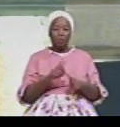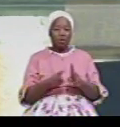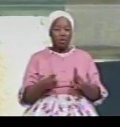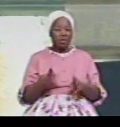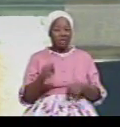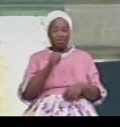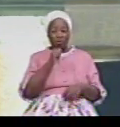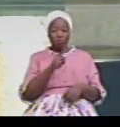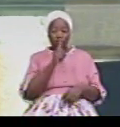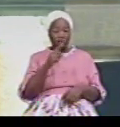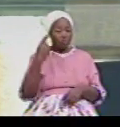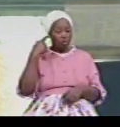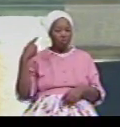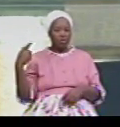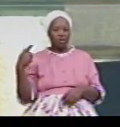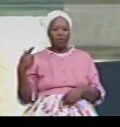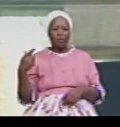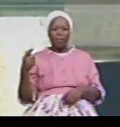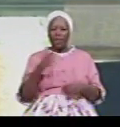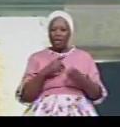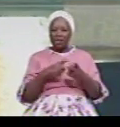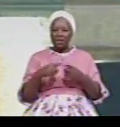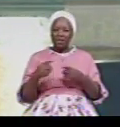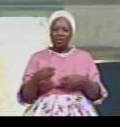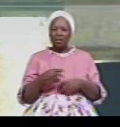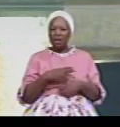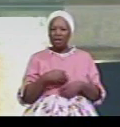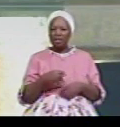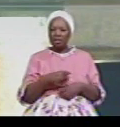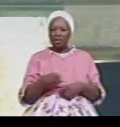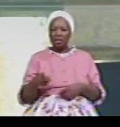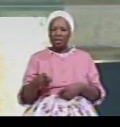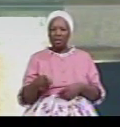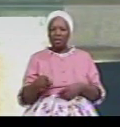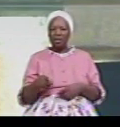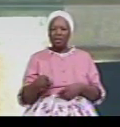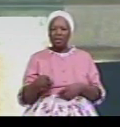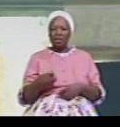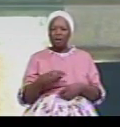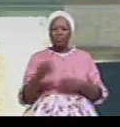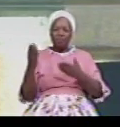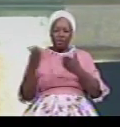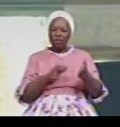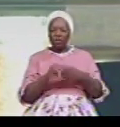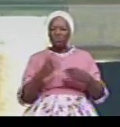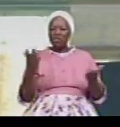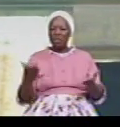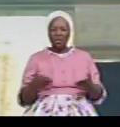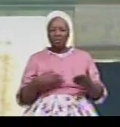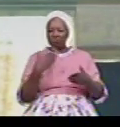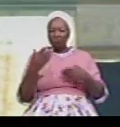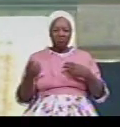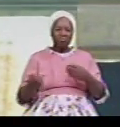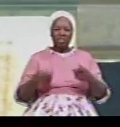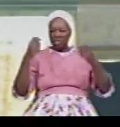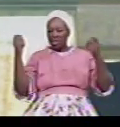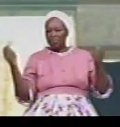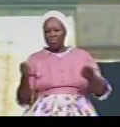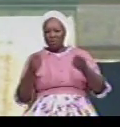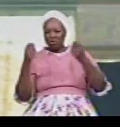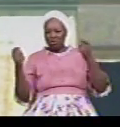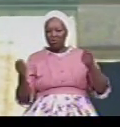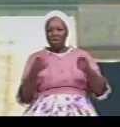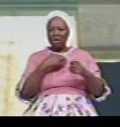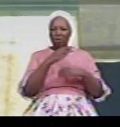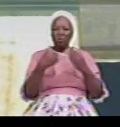gold. And they're bringing their entertainment. They're bringing all their